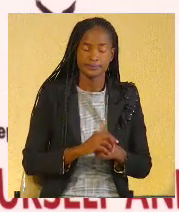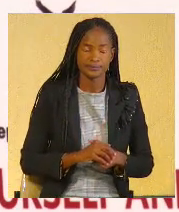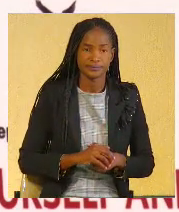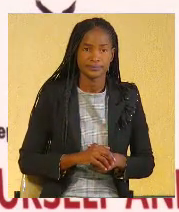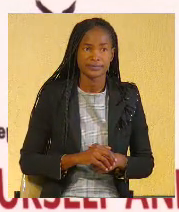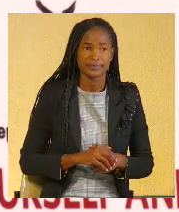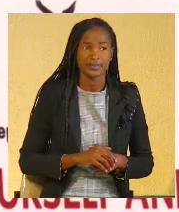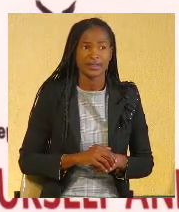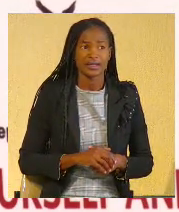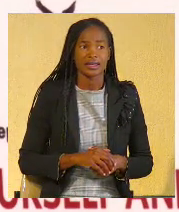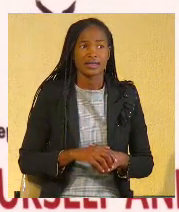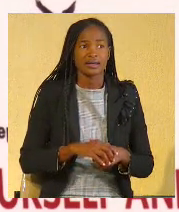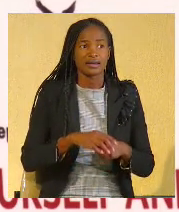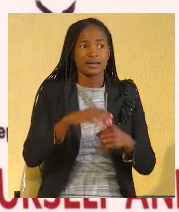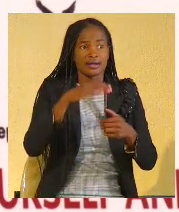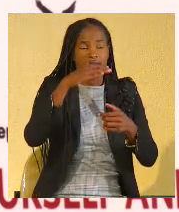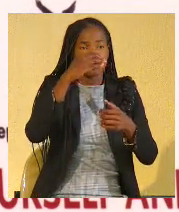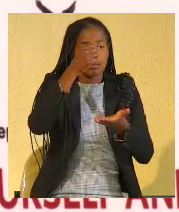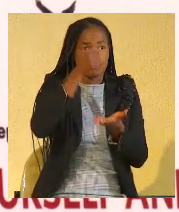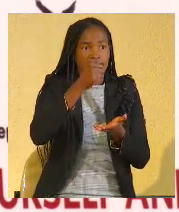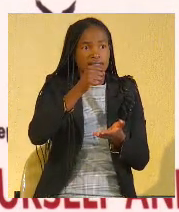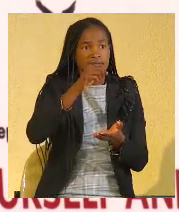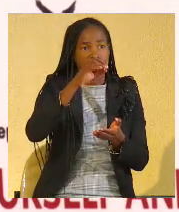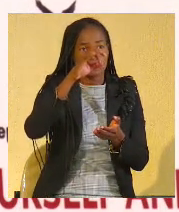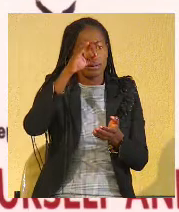the Joint Security Ministry cluster budget